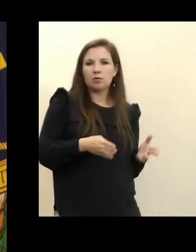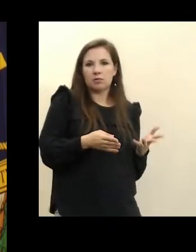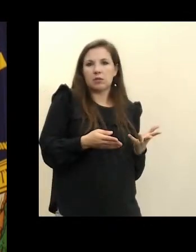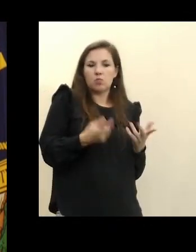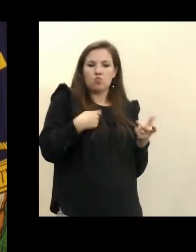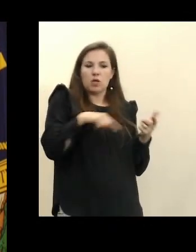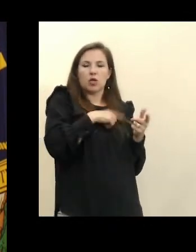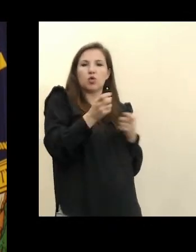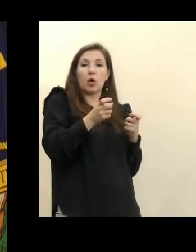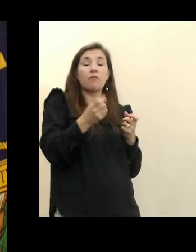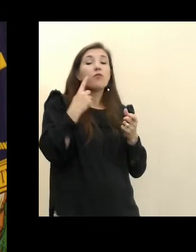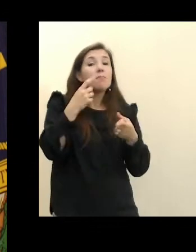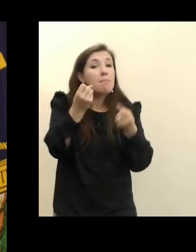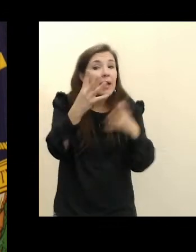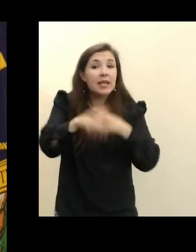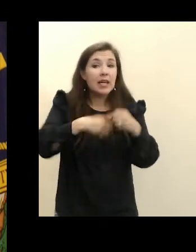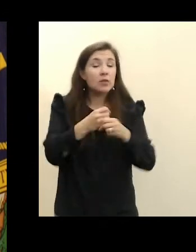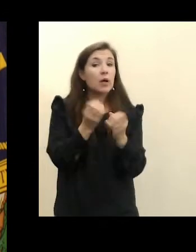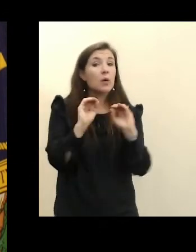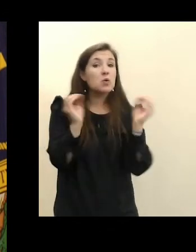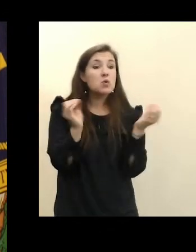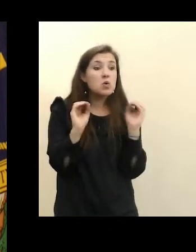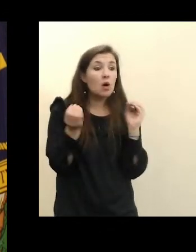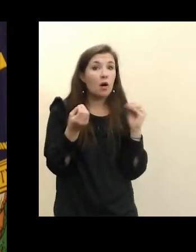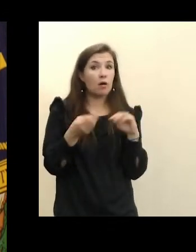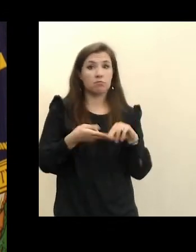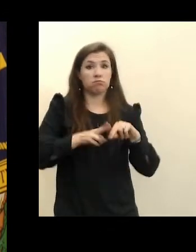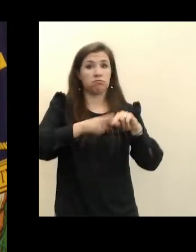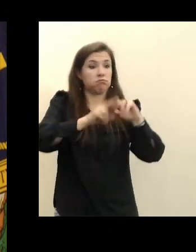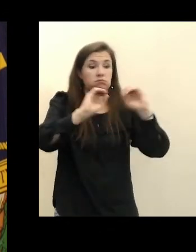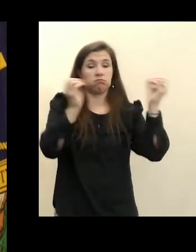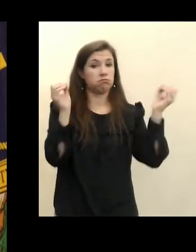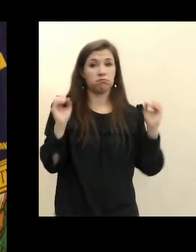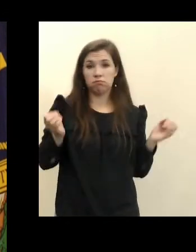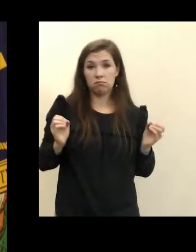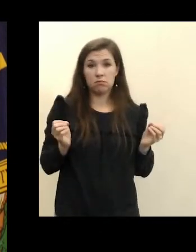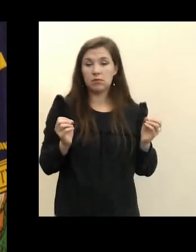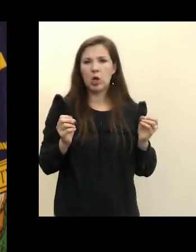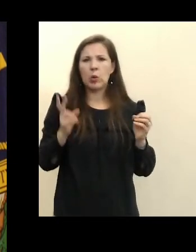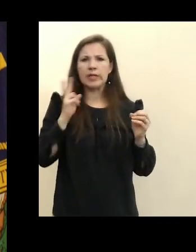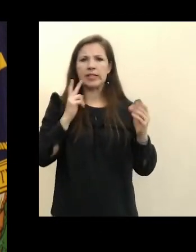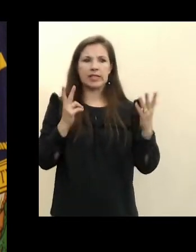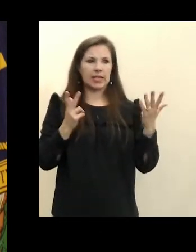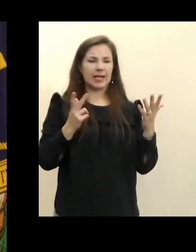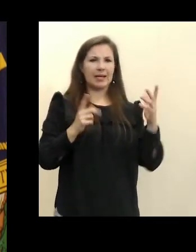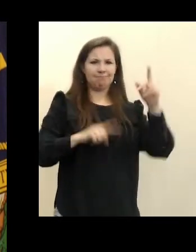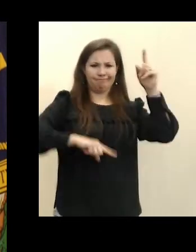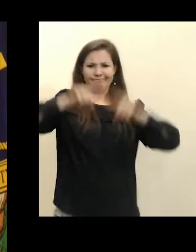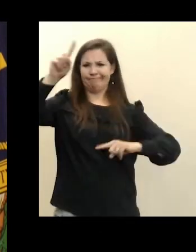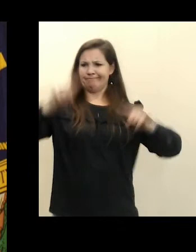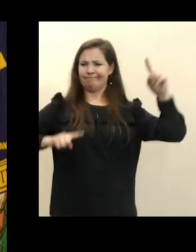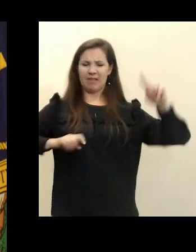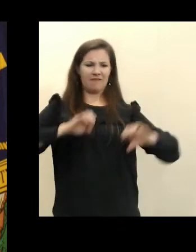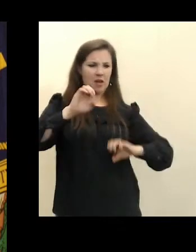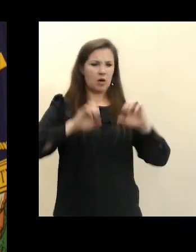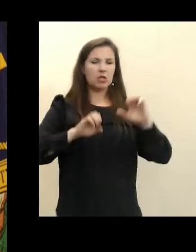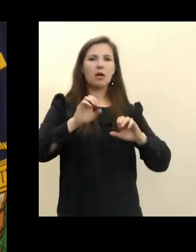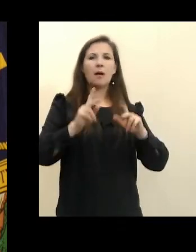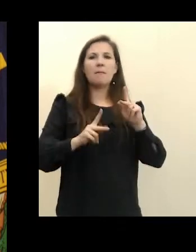growth, and that caused a huge problem. I mean, we were seeing these tremendous differences in valuations, and people would